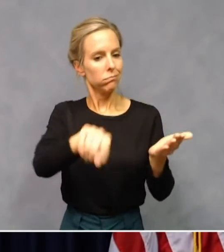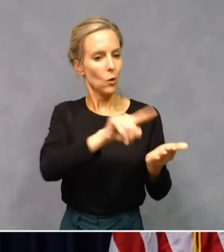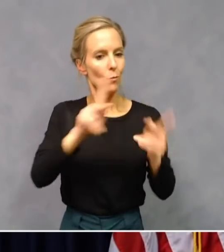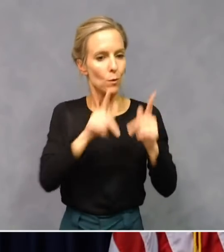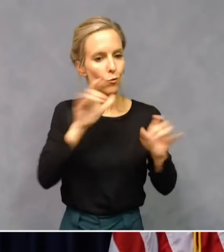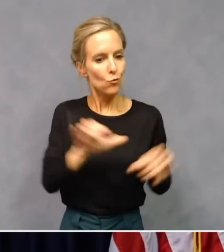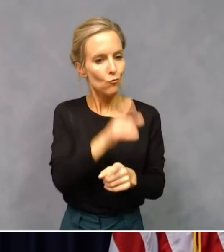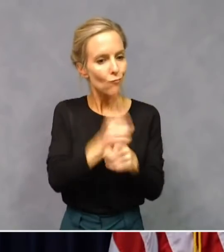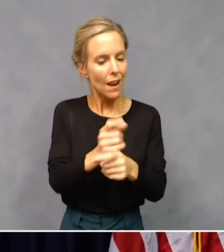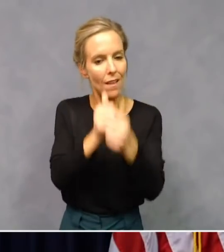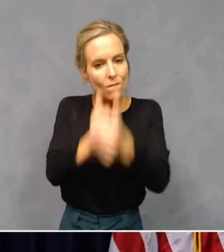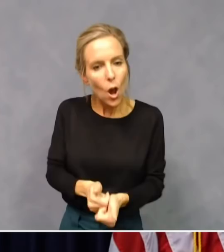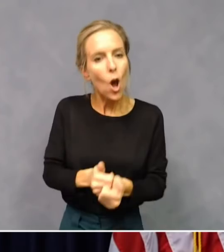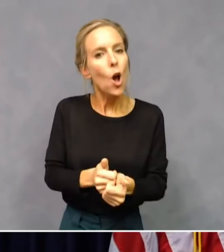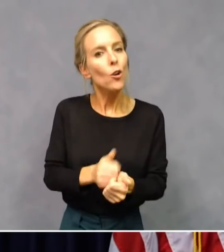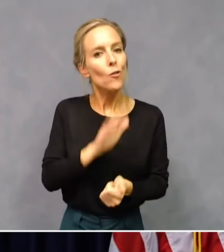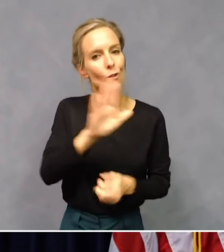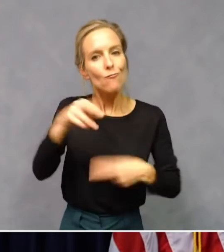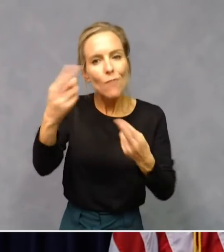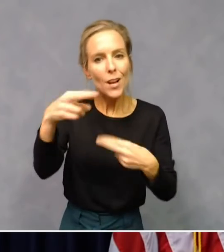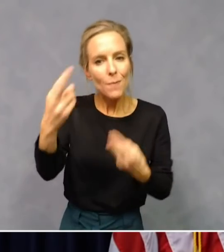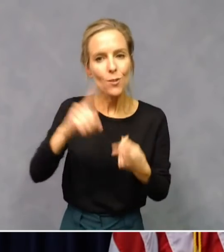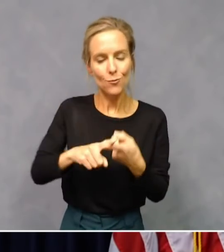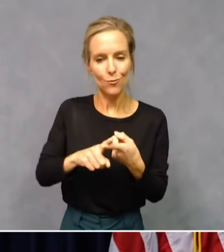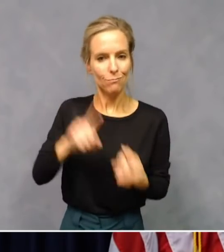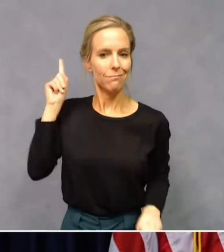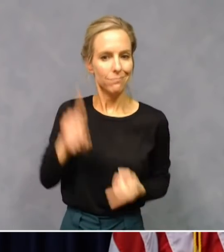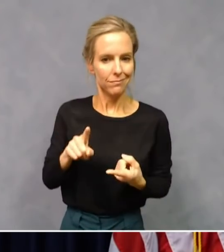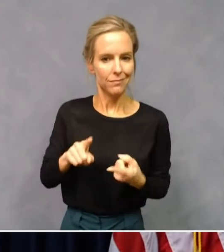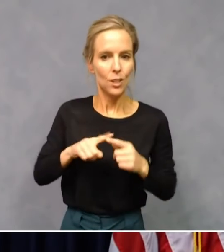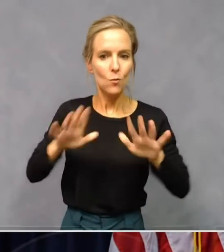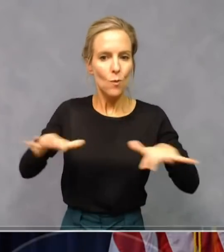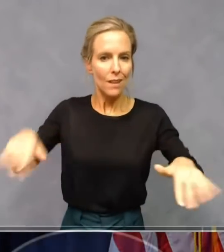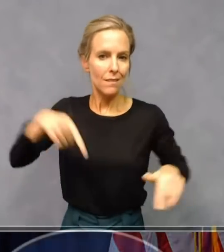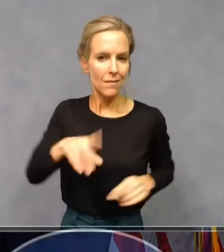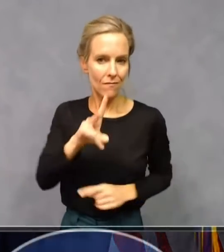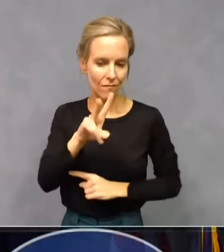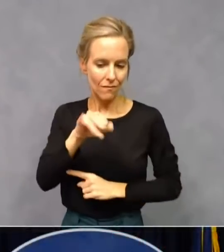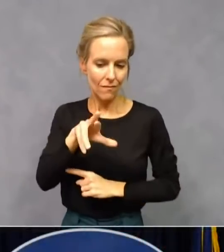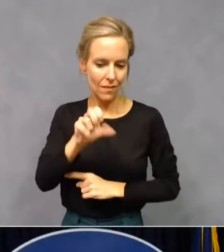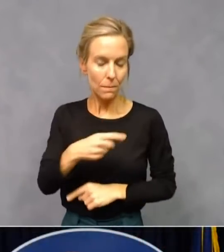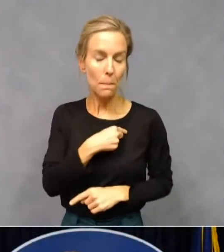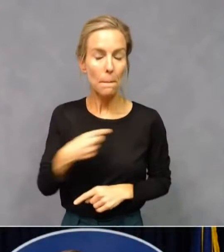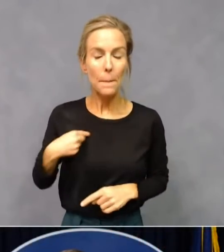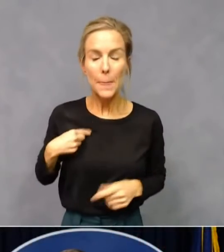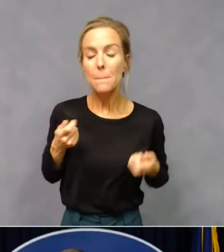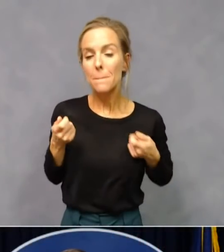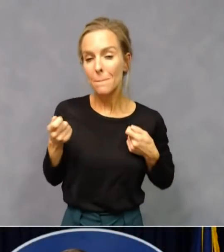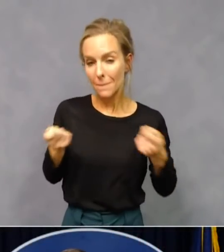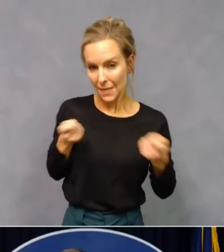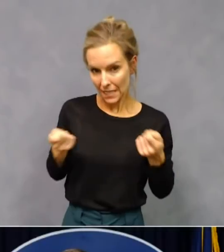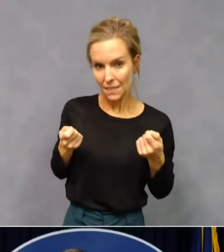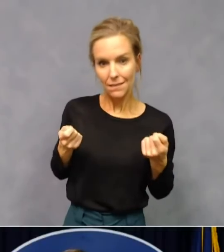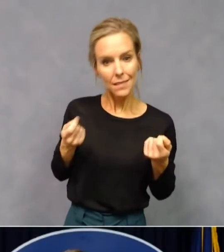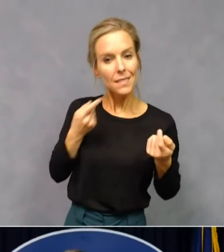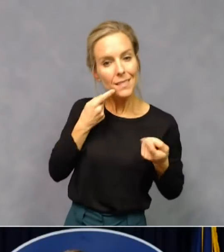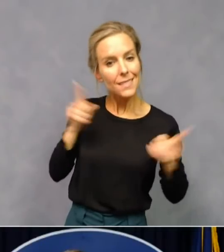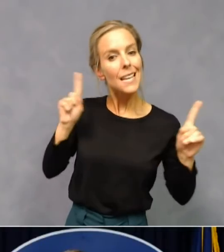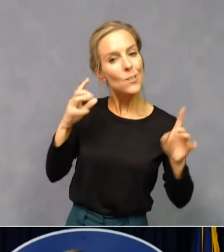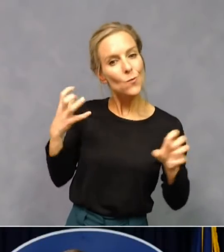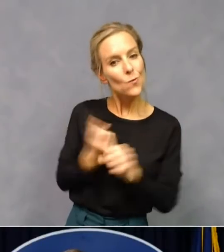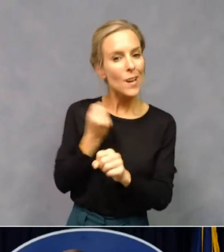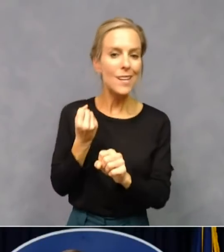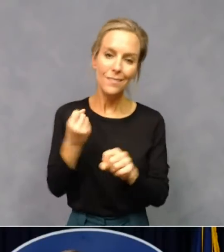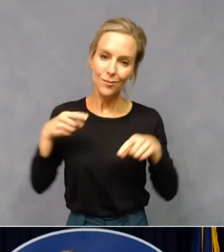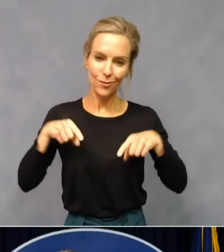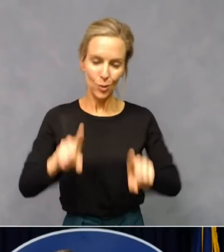recommendations and doing their part to stop the spread of this virus. And we have managed some success and some wins along the way.